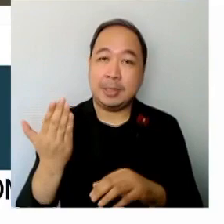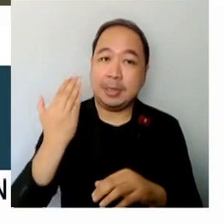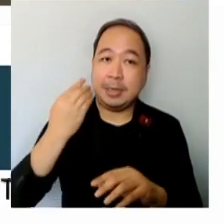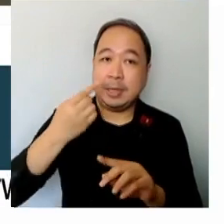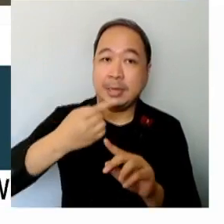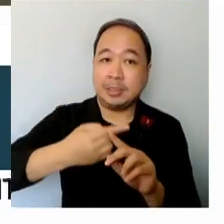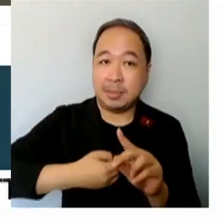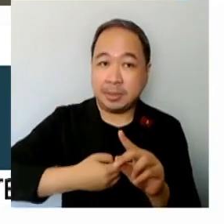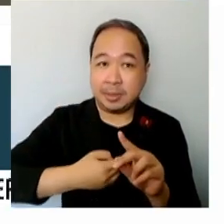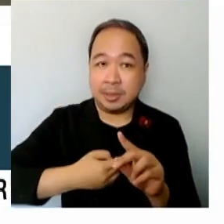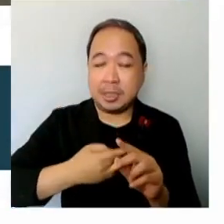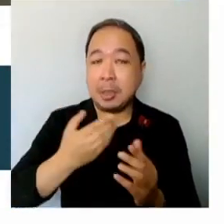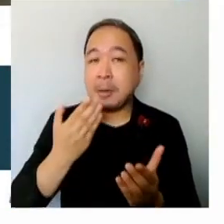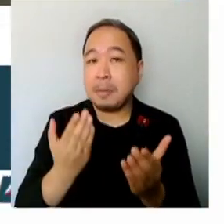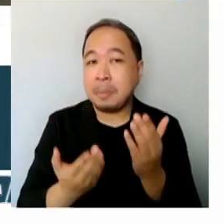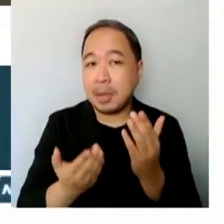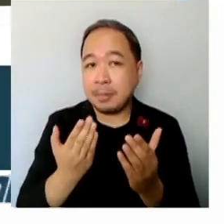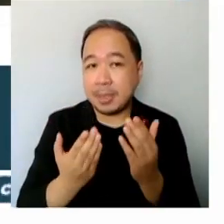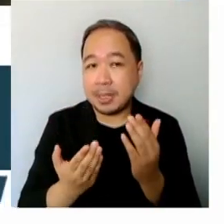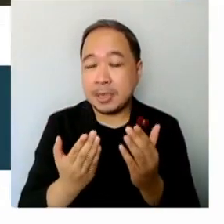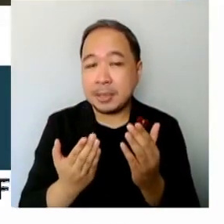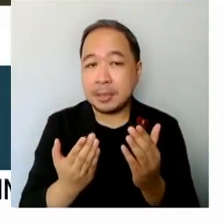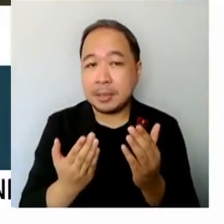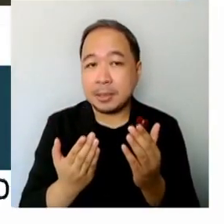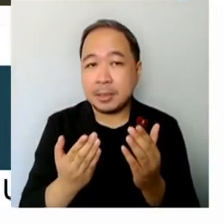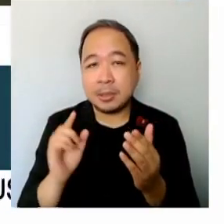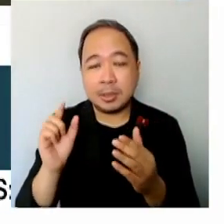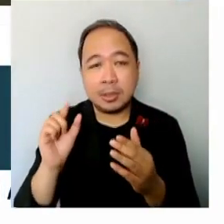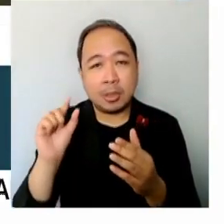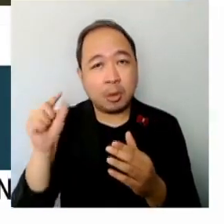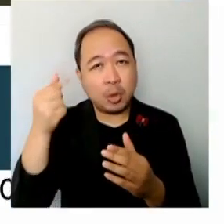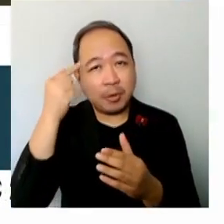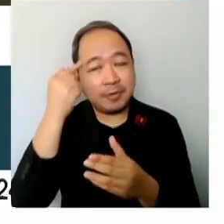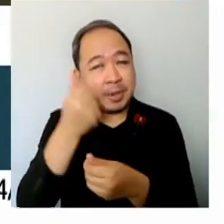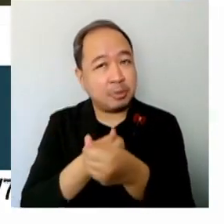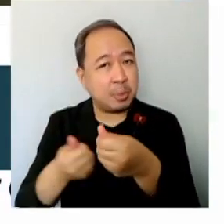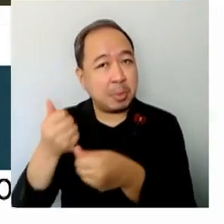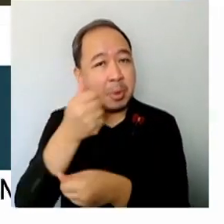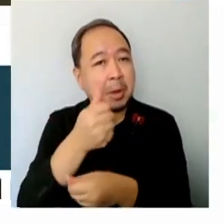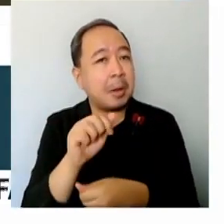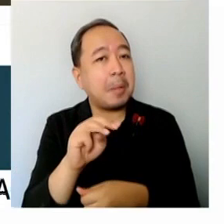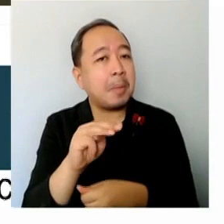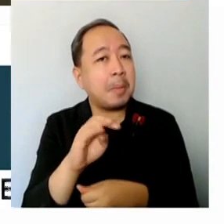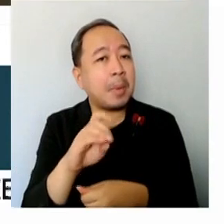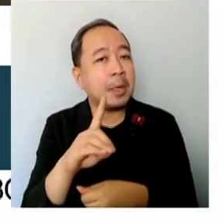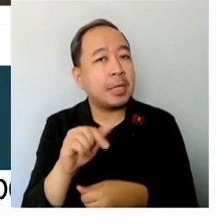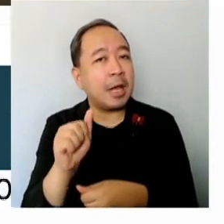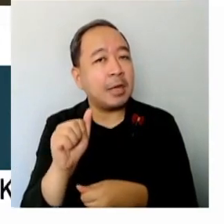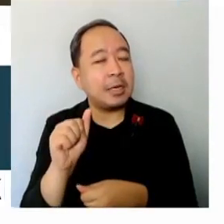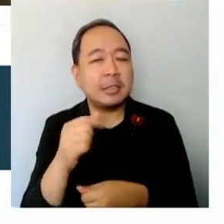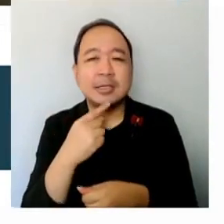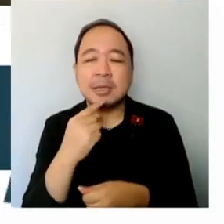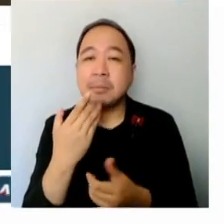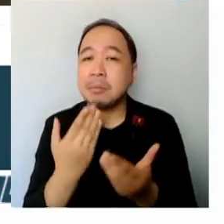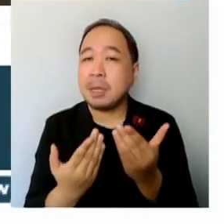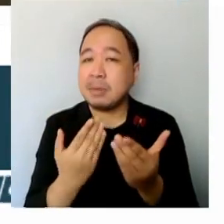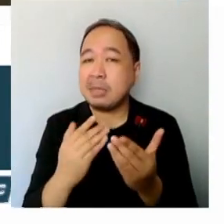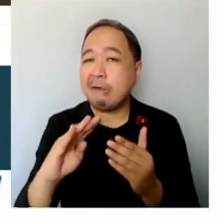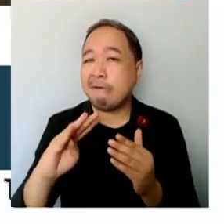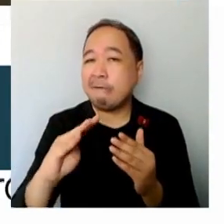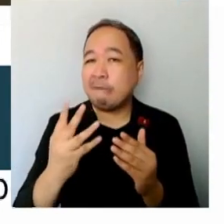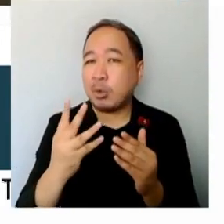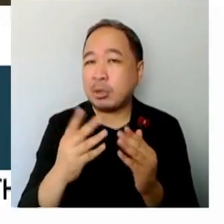right? Probably to what Governor Medales said, that by the fourth quarter, my figures